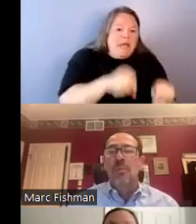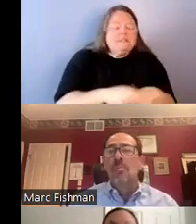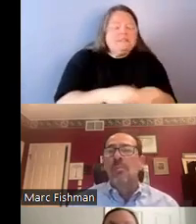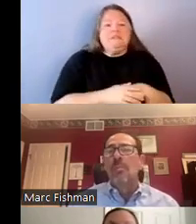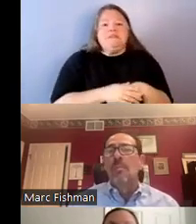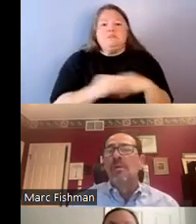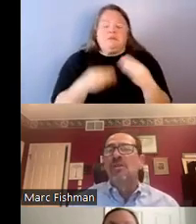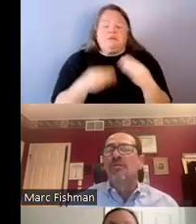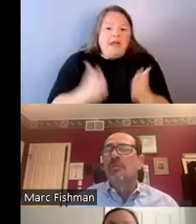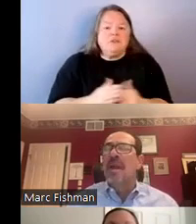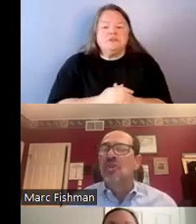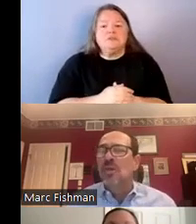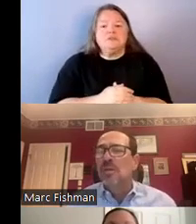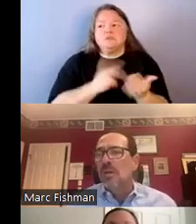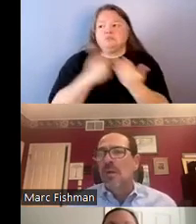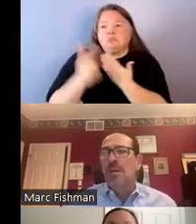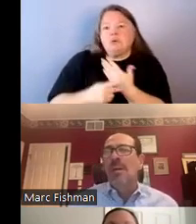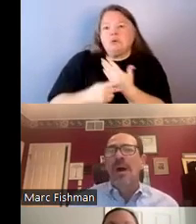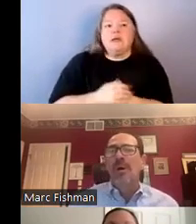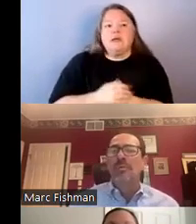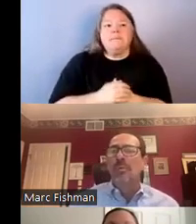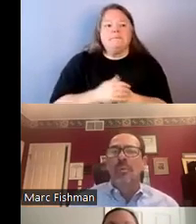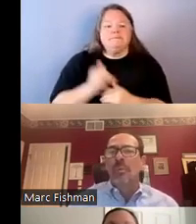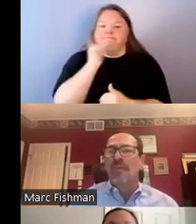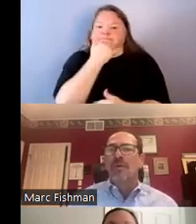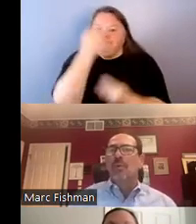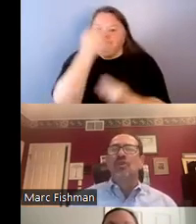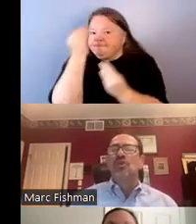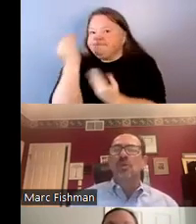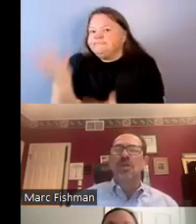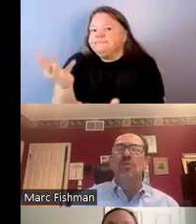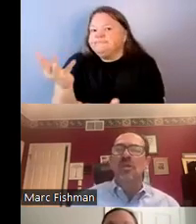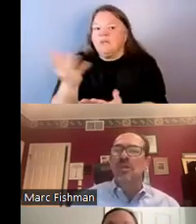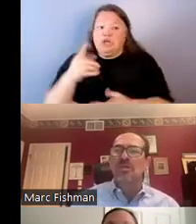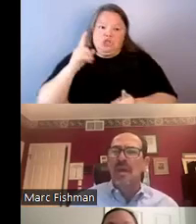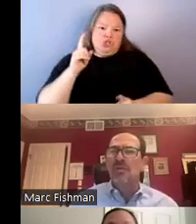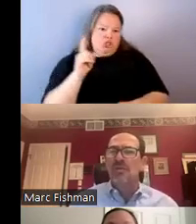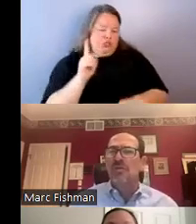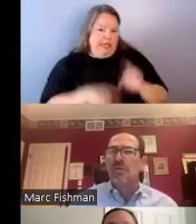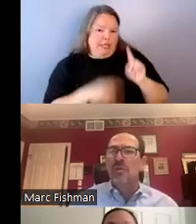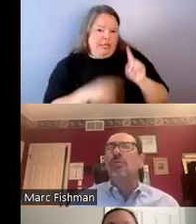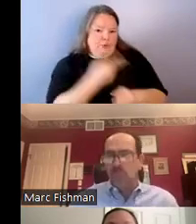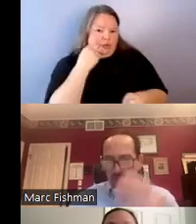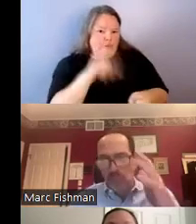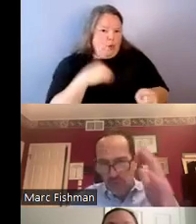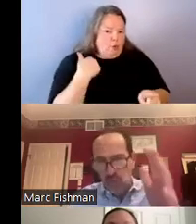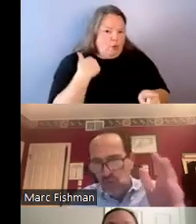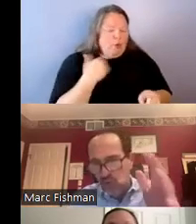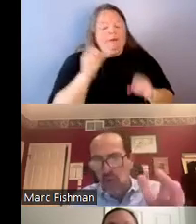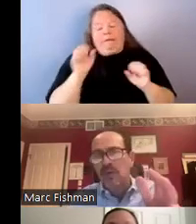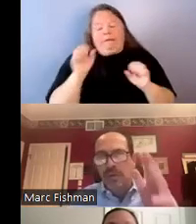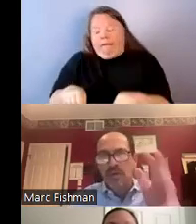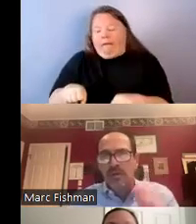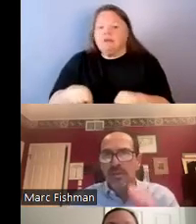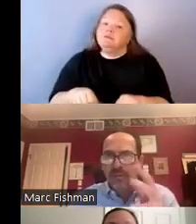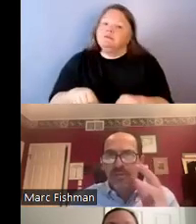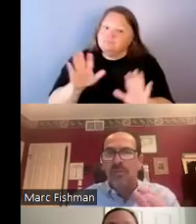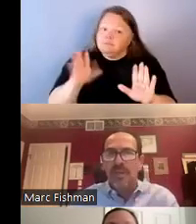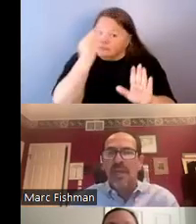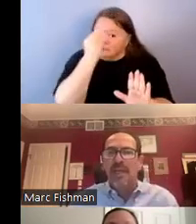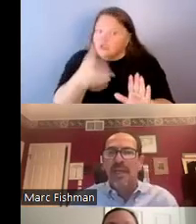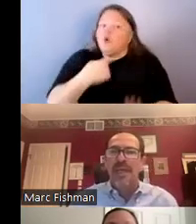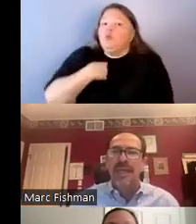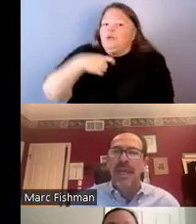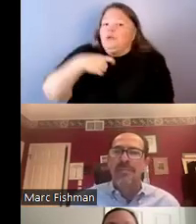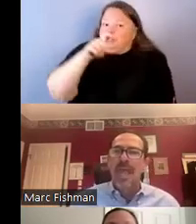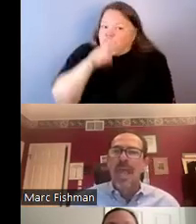programs, misinformation about whether we should be using these medicines in youth, which we should, and you'll hear me repeat